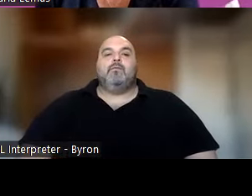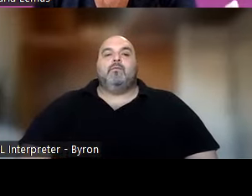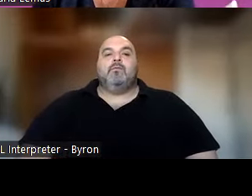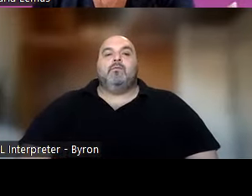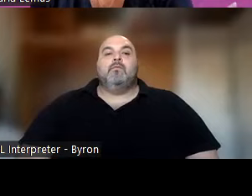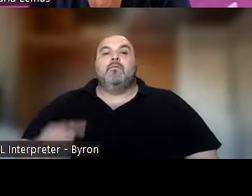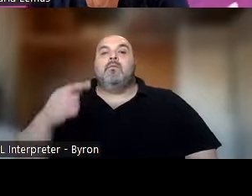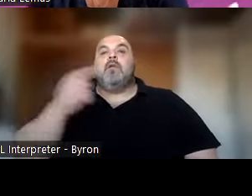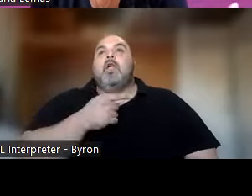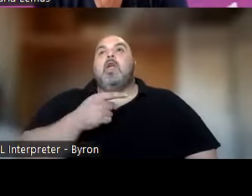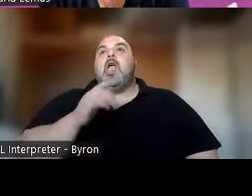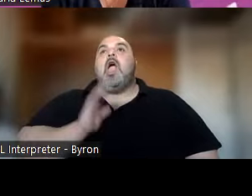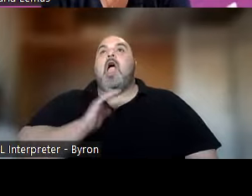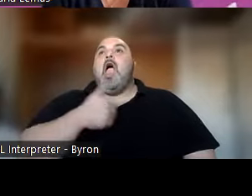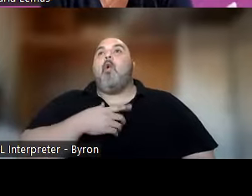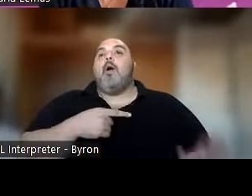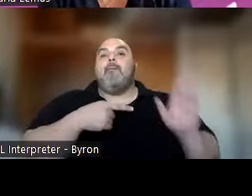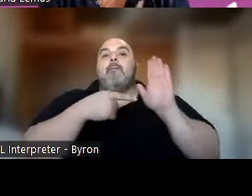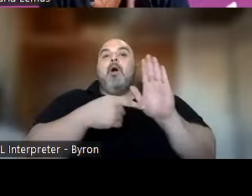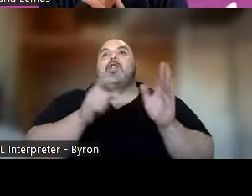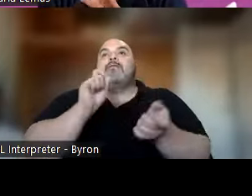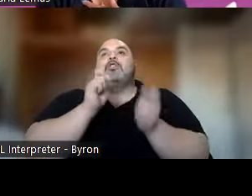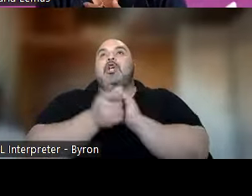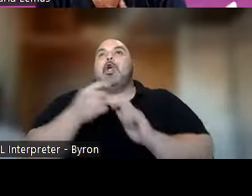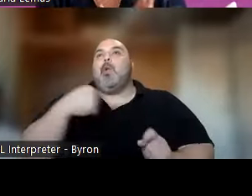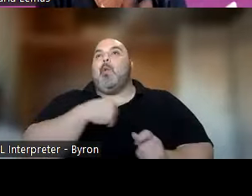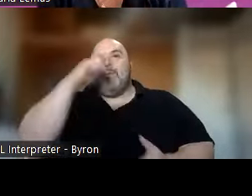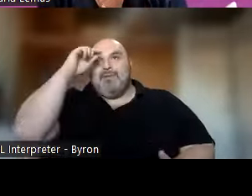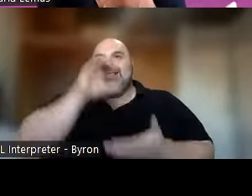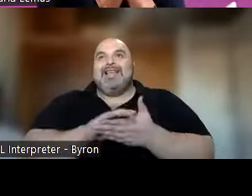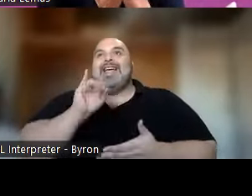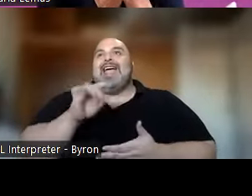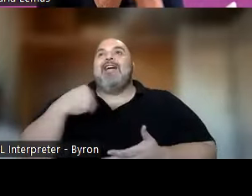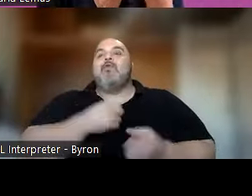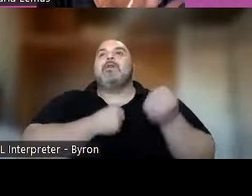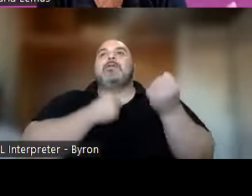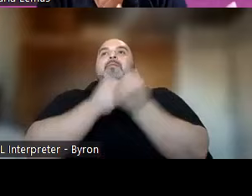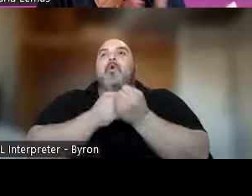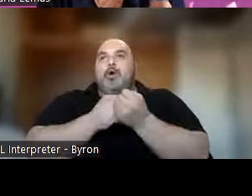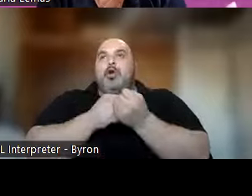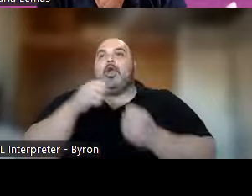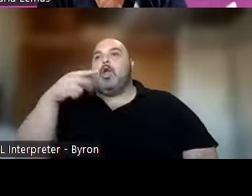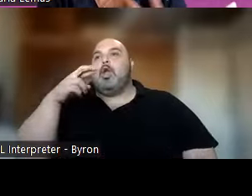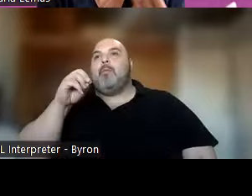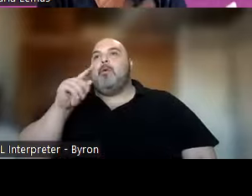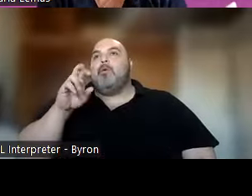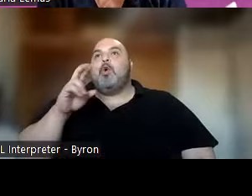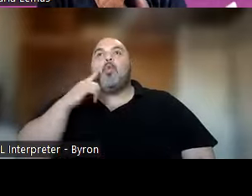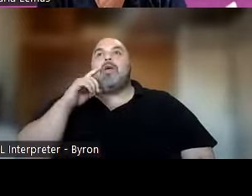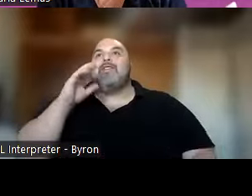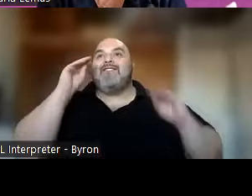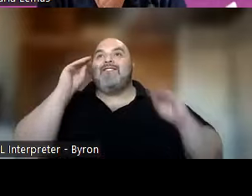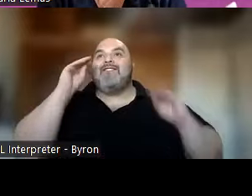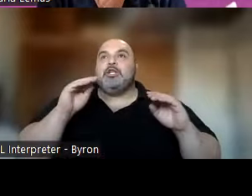This is our model of change. We believe that if we support the promotor with information, education,